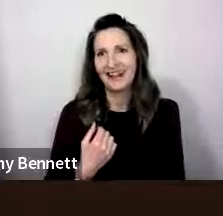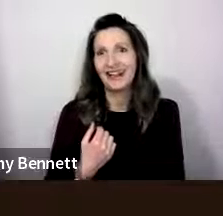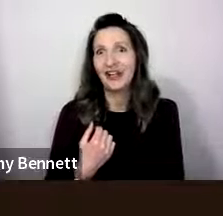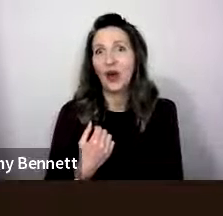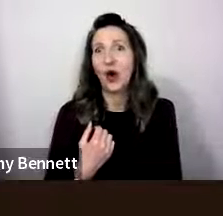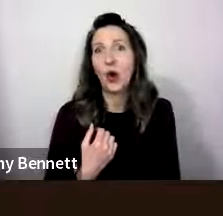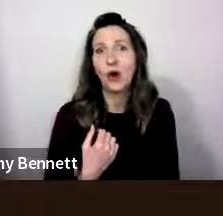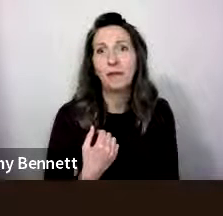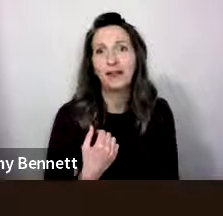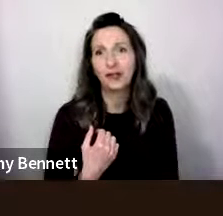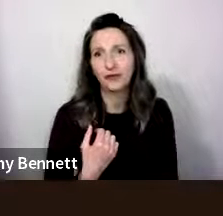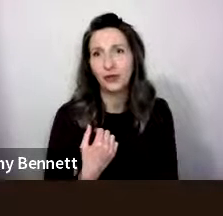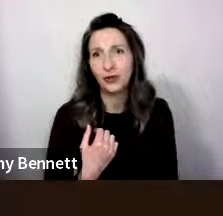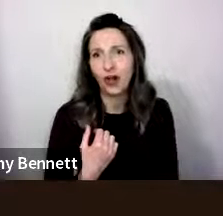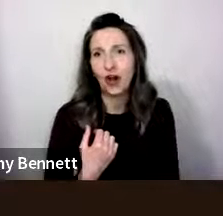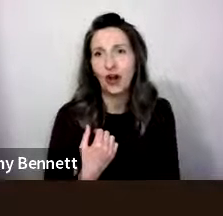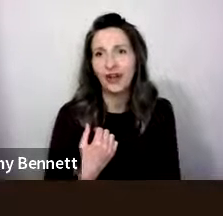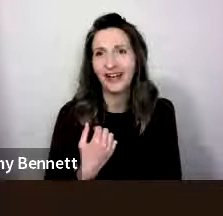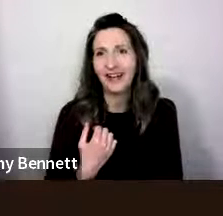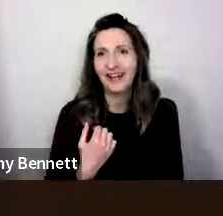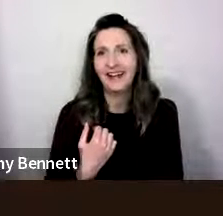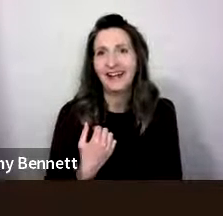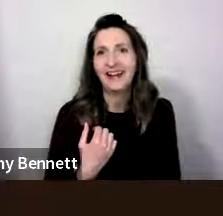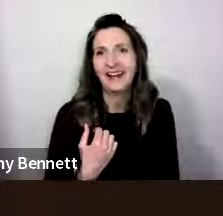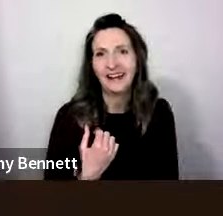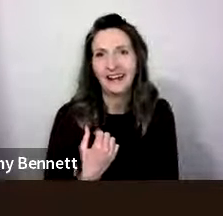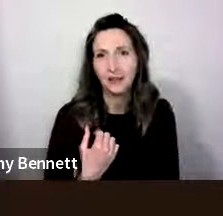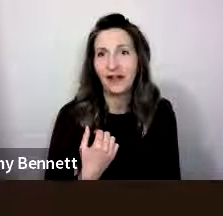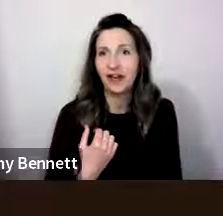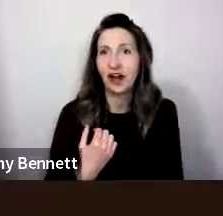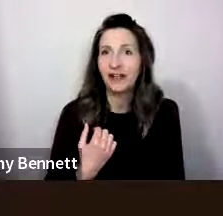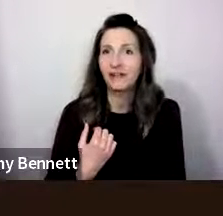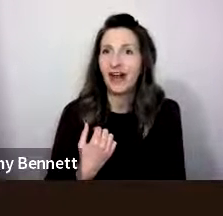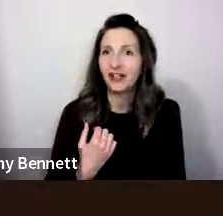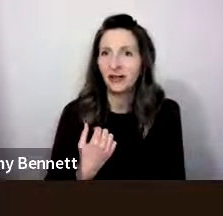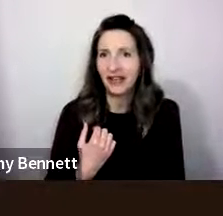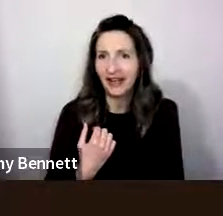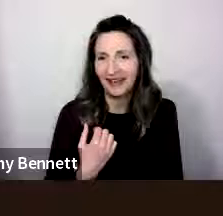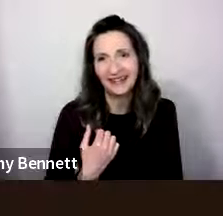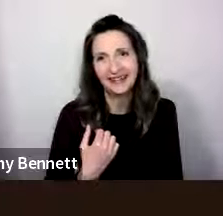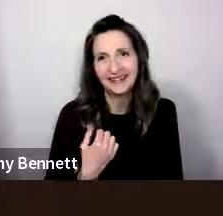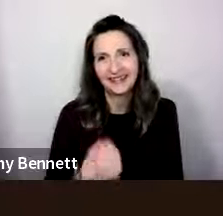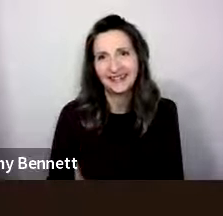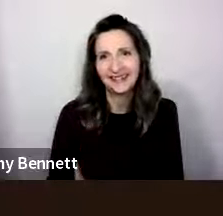Yeah, like you're eating a whole bunch of food all day. That's why they call it Fat